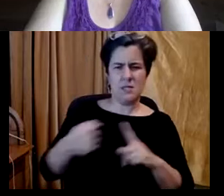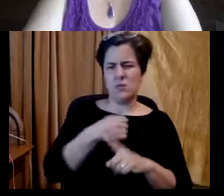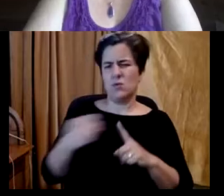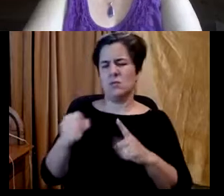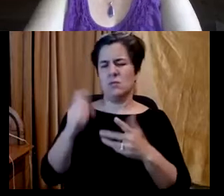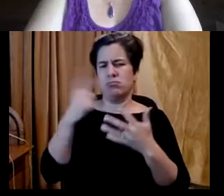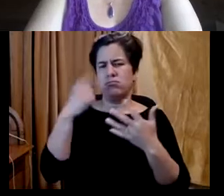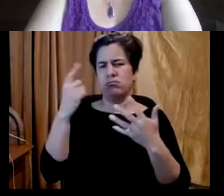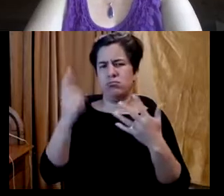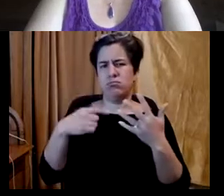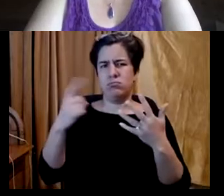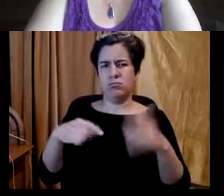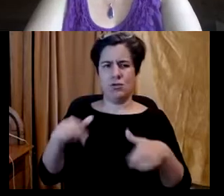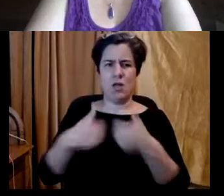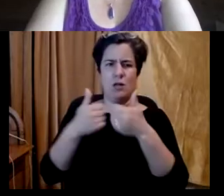involved. And